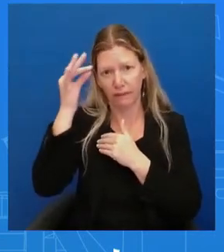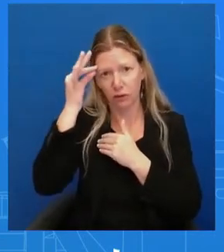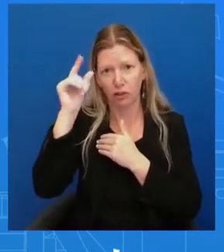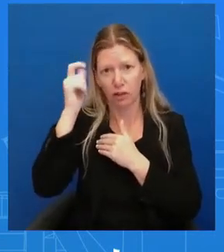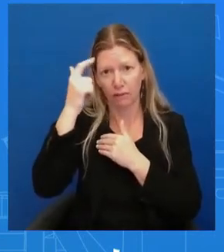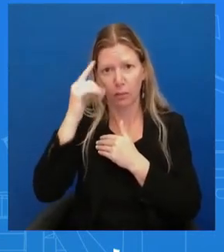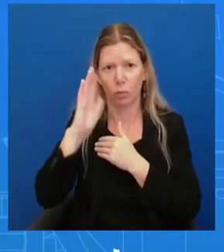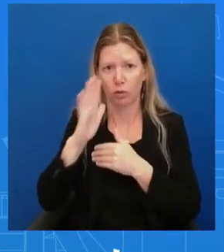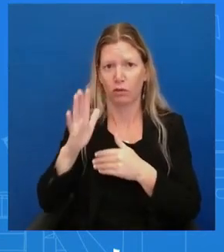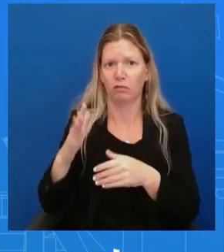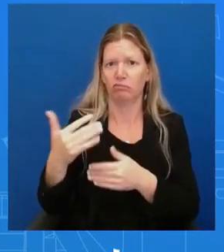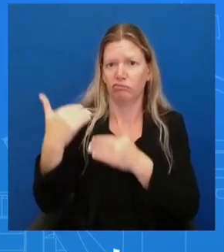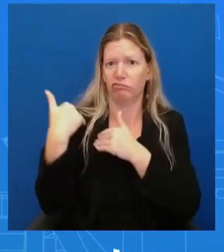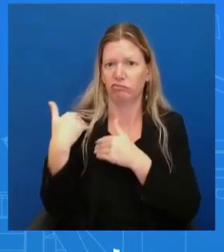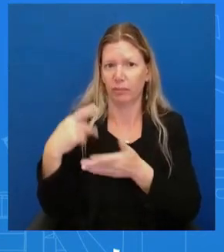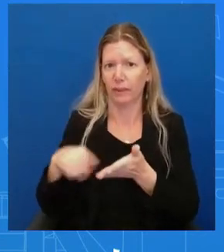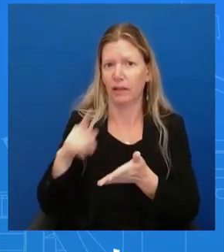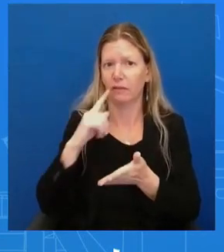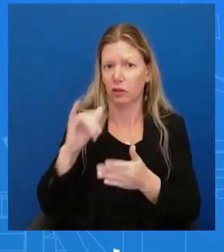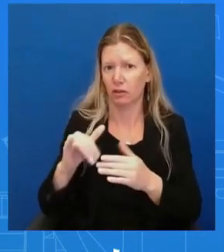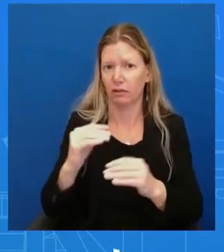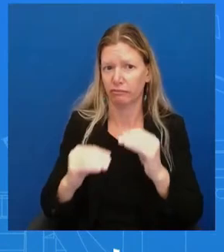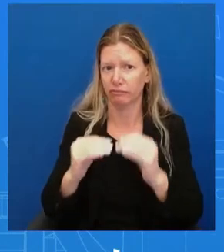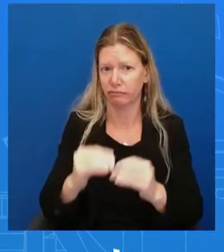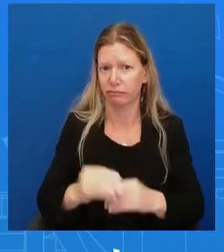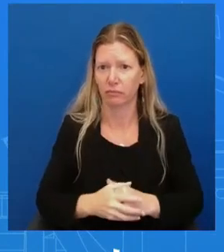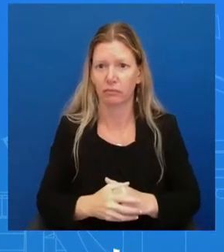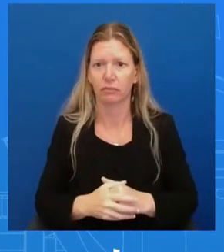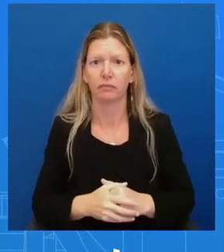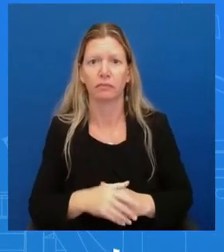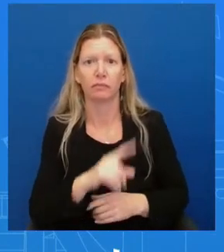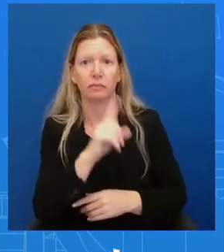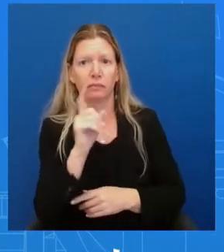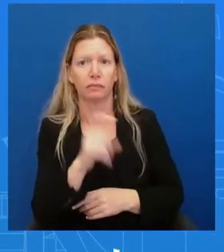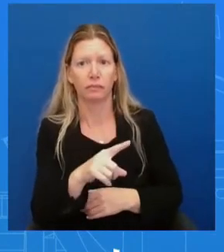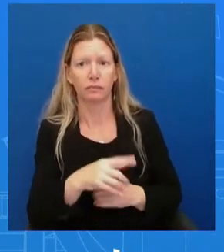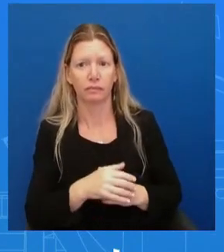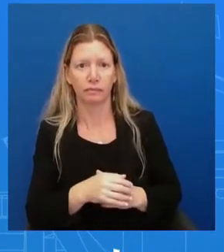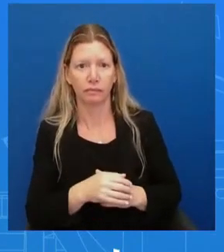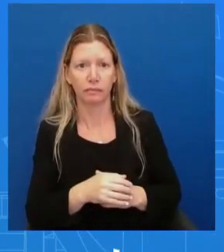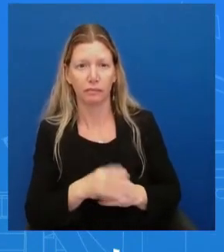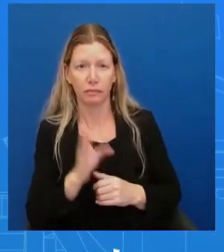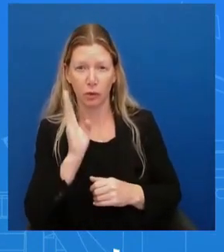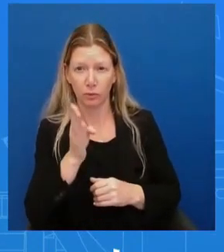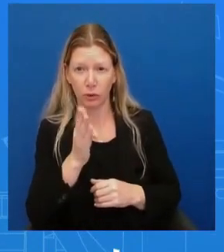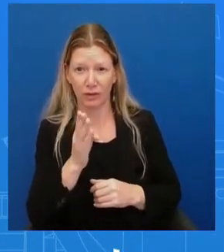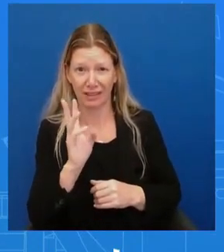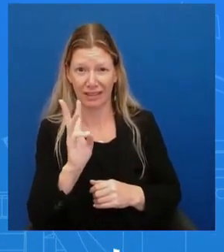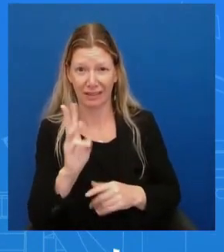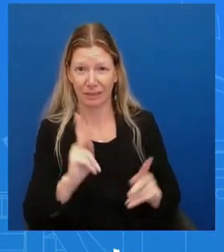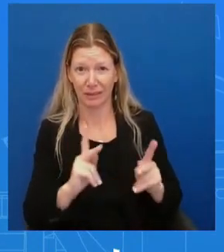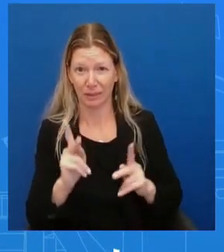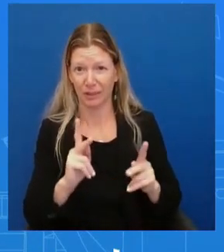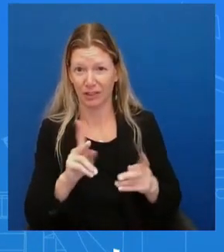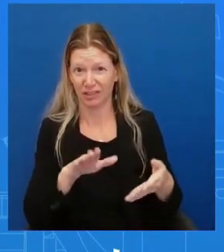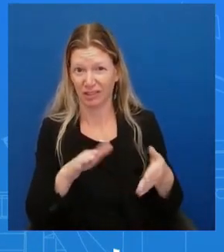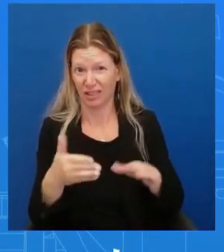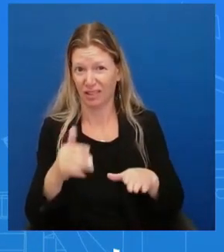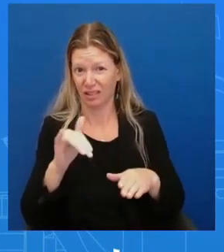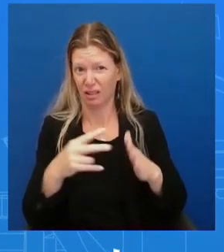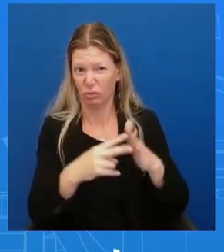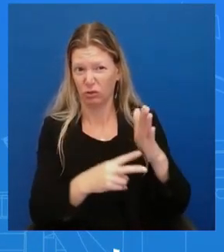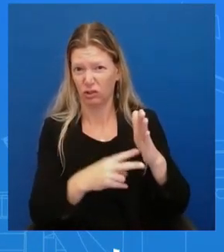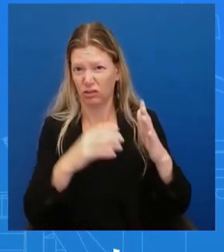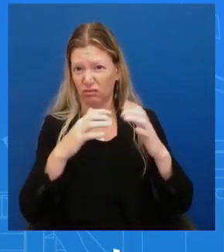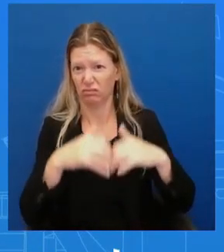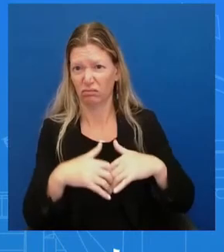Thank you, Karine. Also about Baltimore, the 6 victims of the collapse of the bridge were Latino from Mexico, Guatemala, El Salvador,